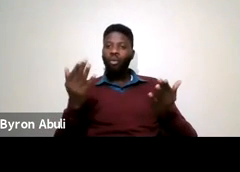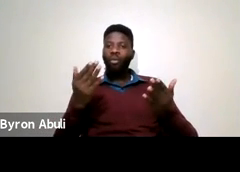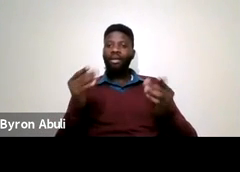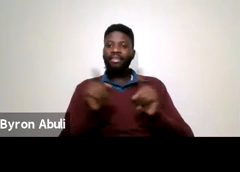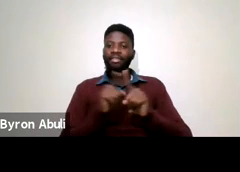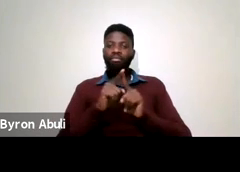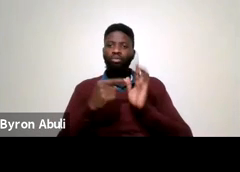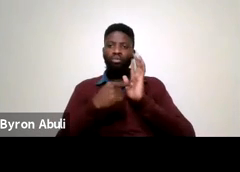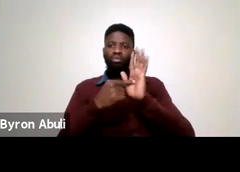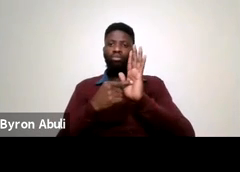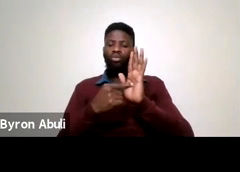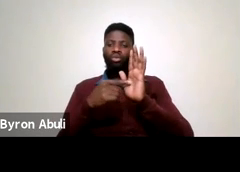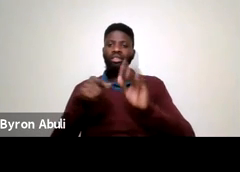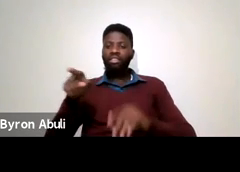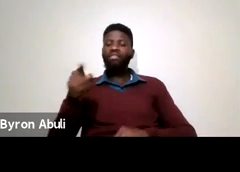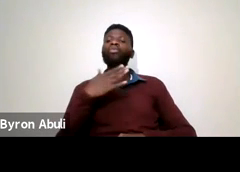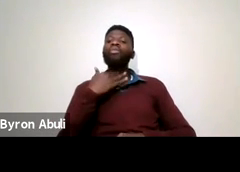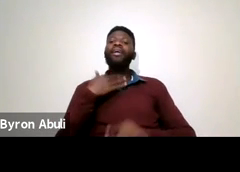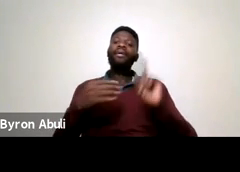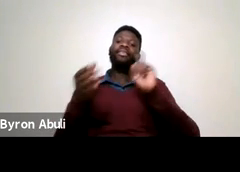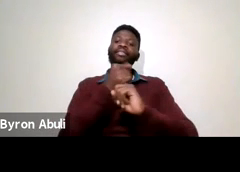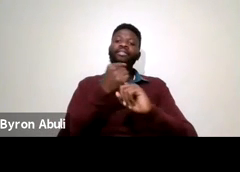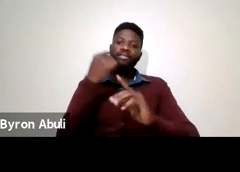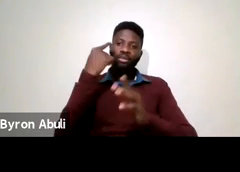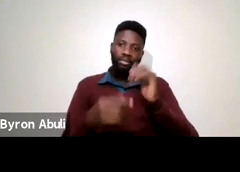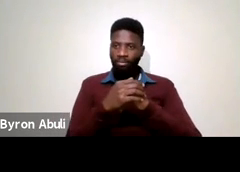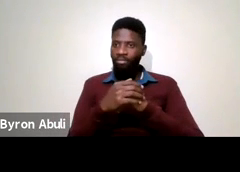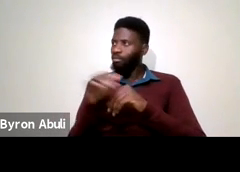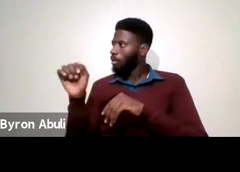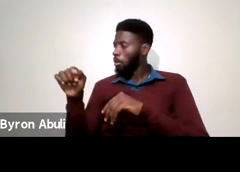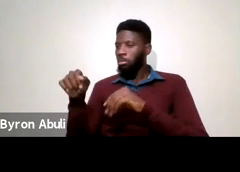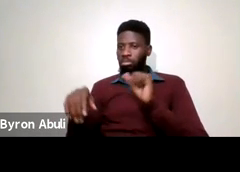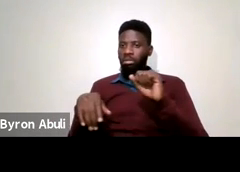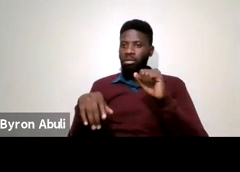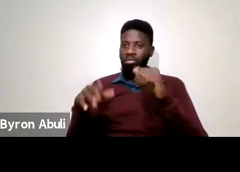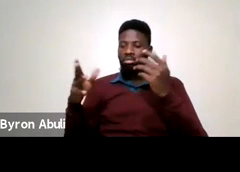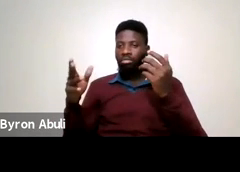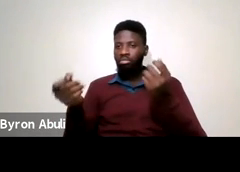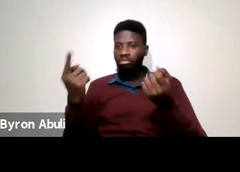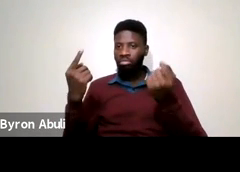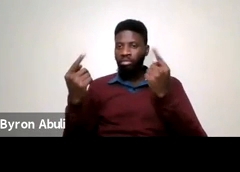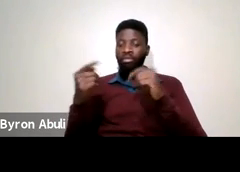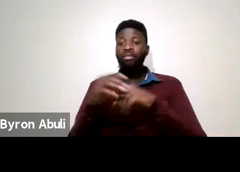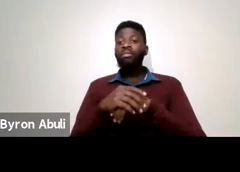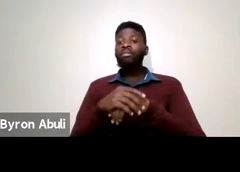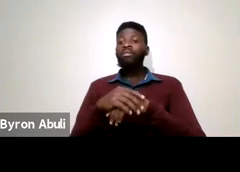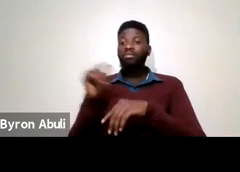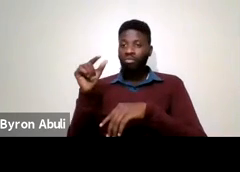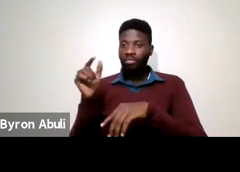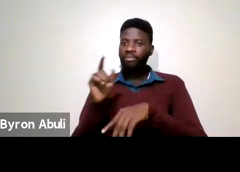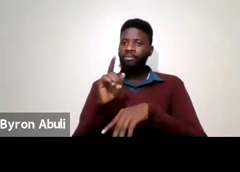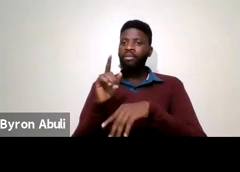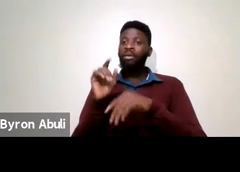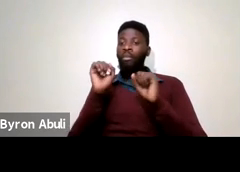achieve. Yes. Yeah. Does it also give you some